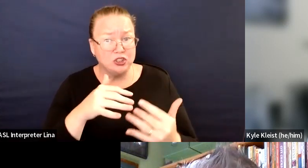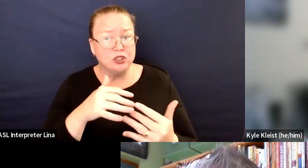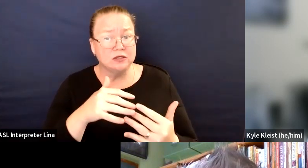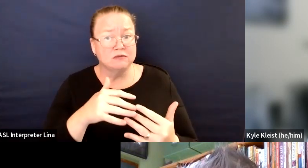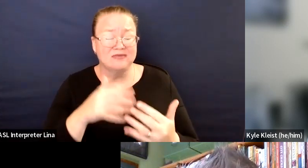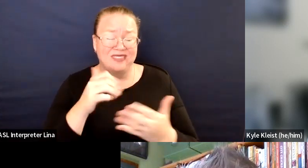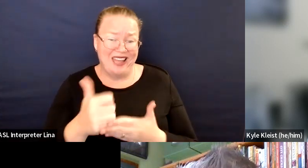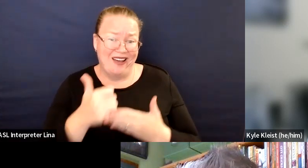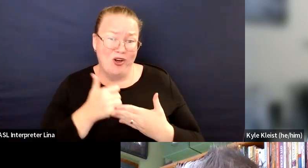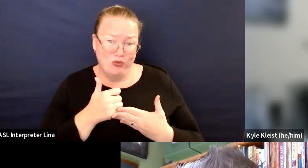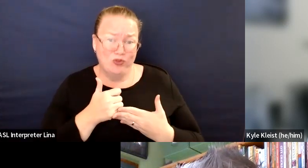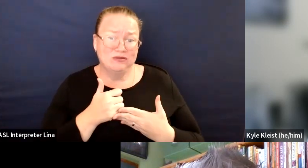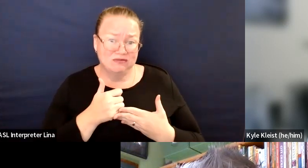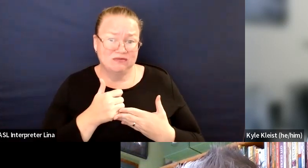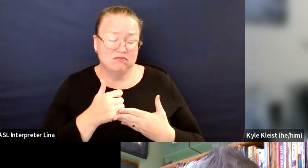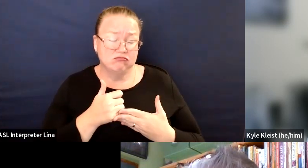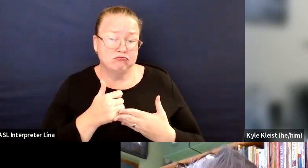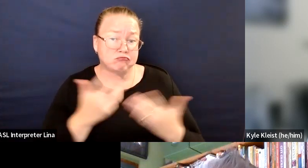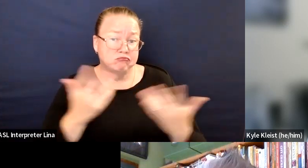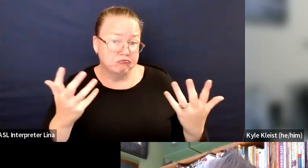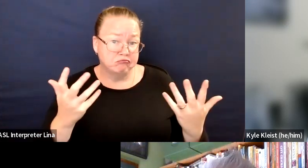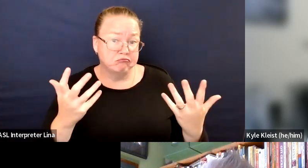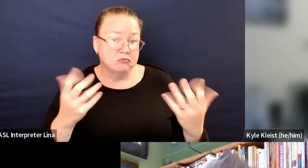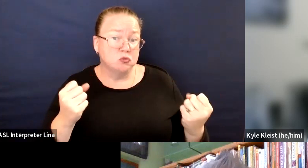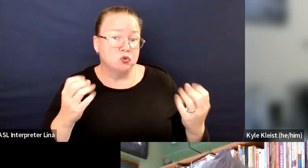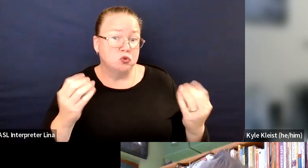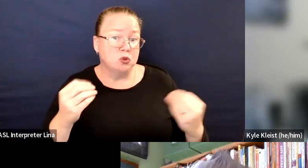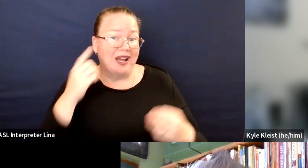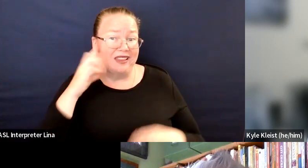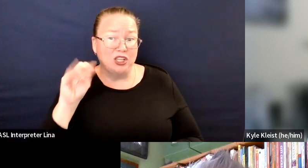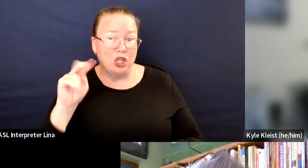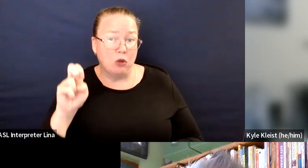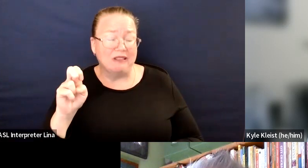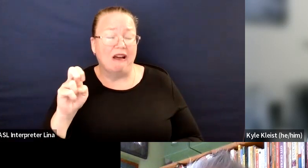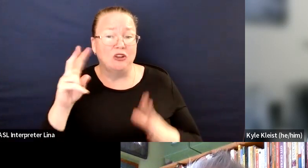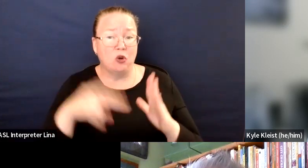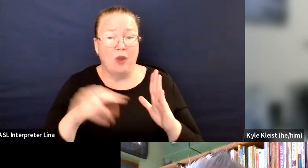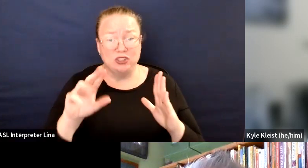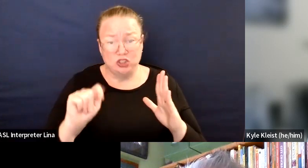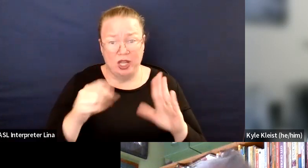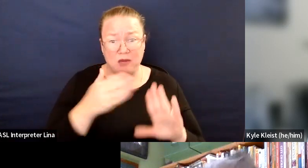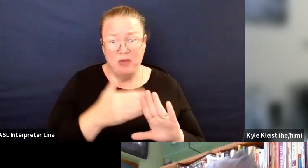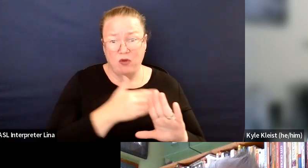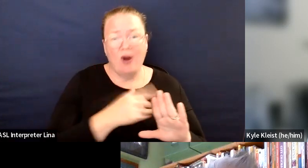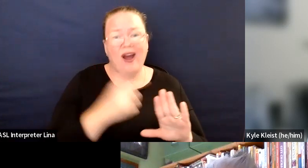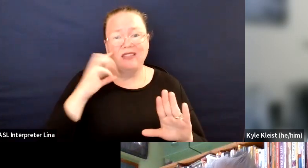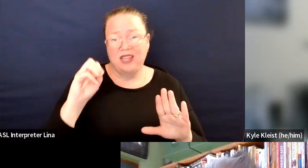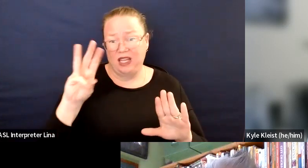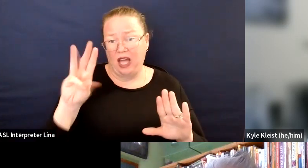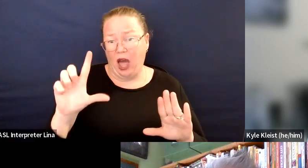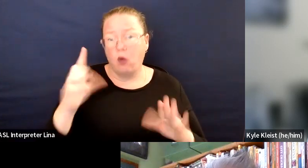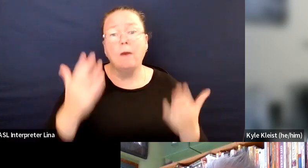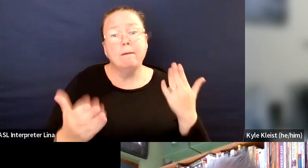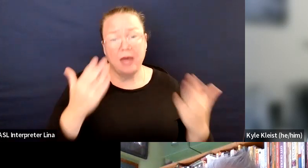a great help for us. And so I think if Caroline read the chat before, I think that OWL would probably